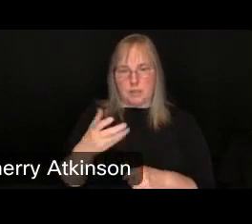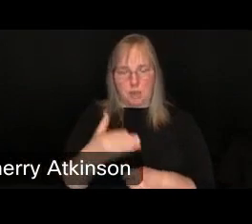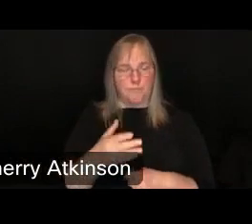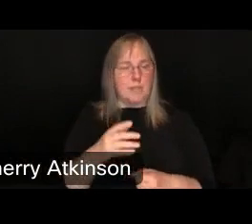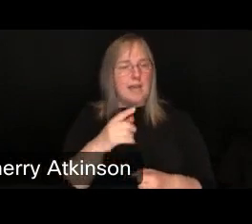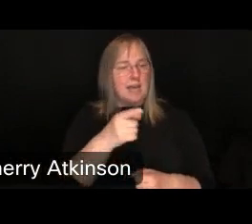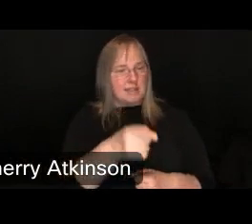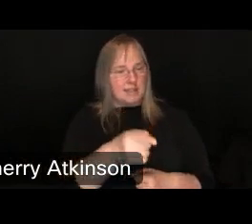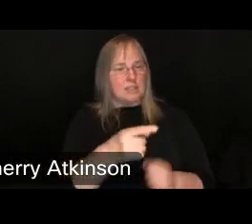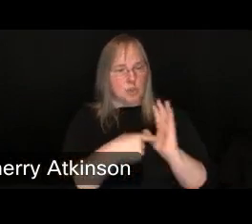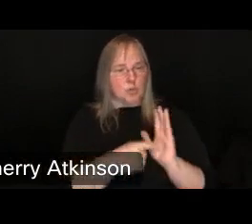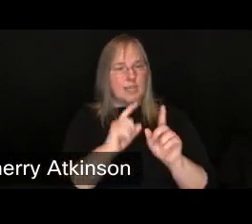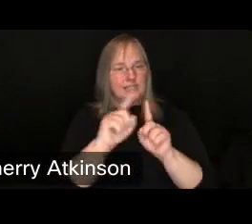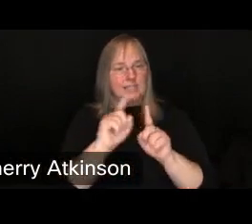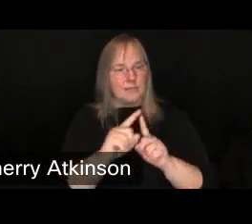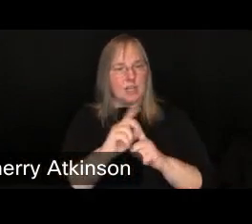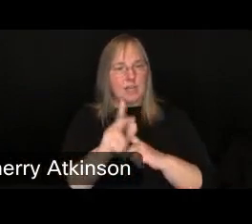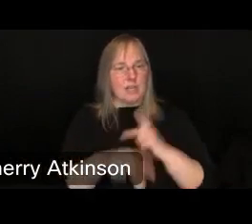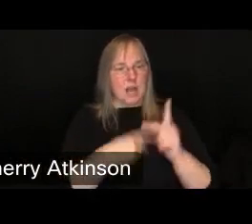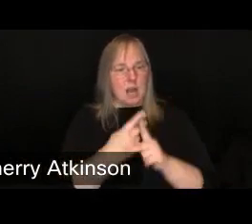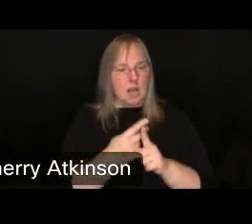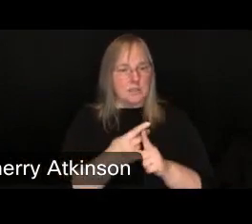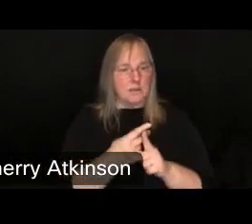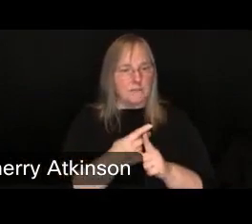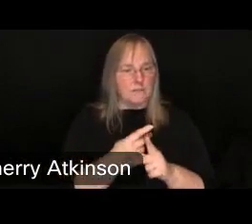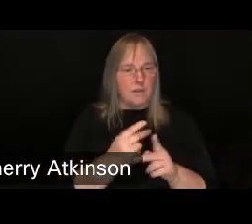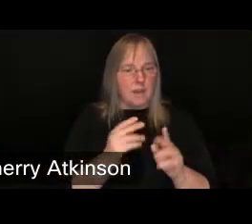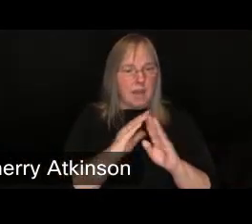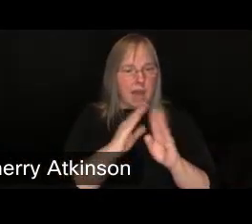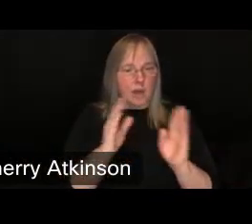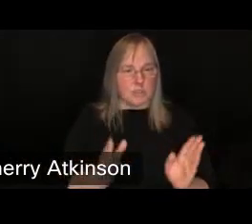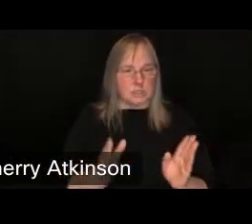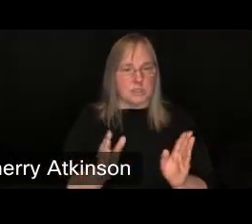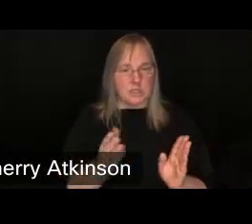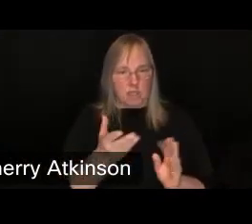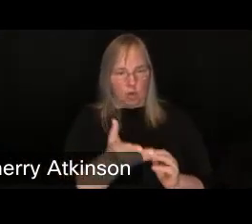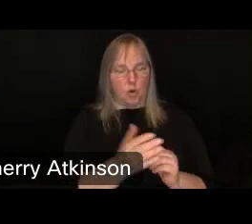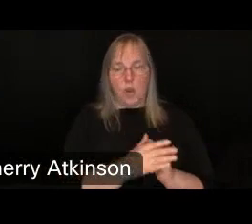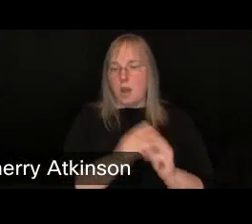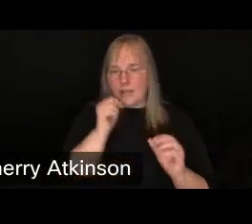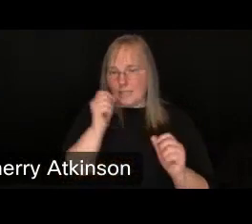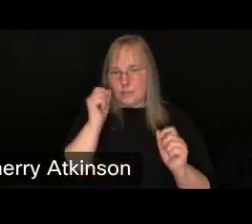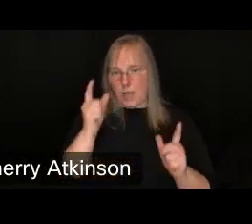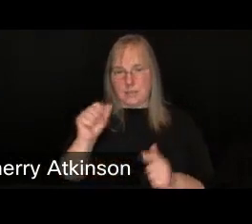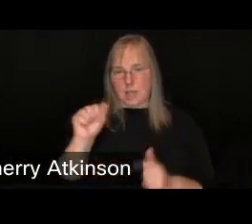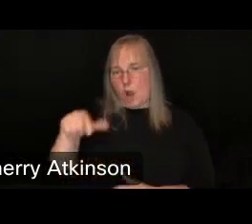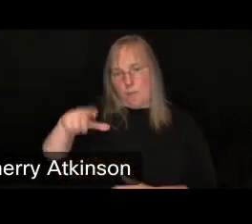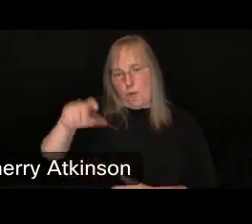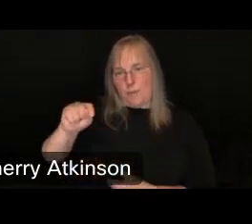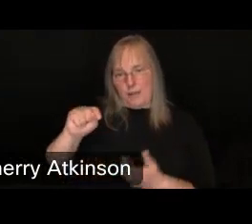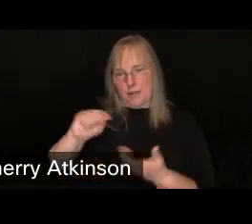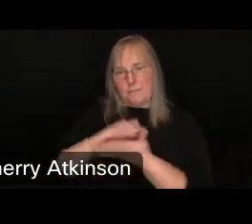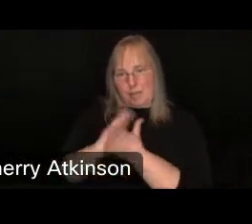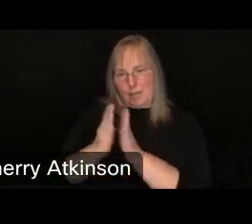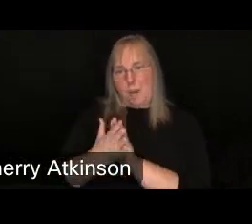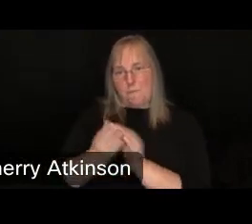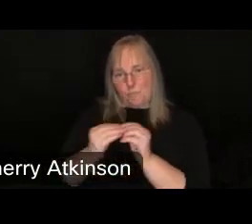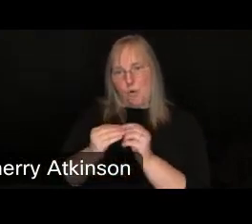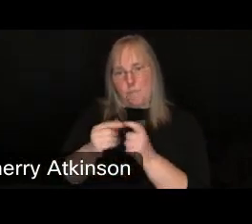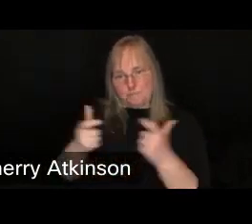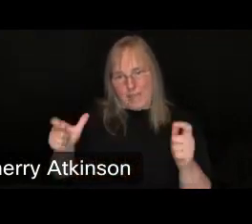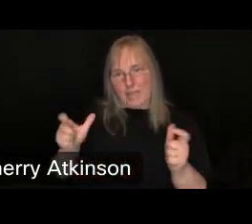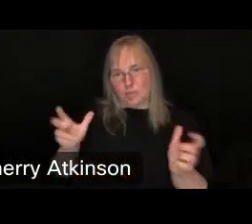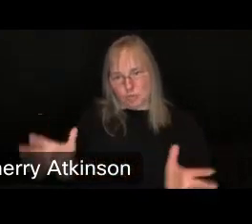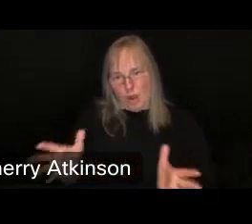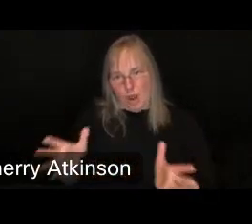of houses there. No surprise in most recent years that the apartment has become a major drivers of